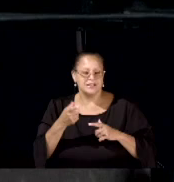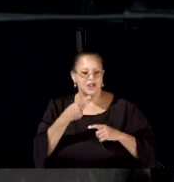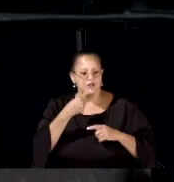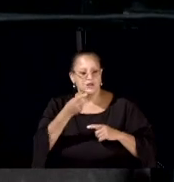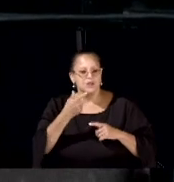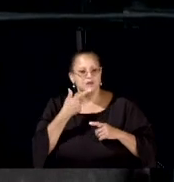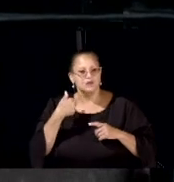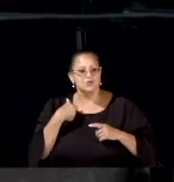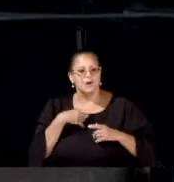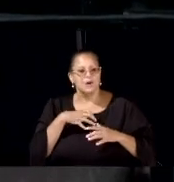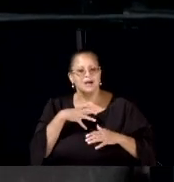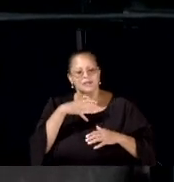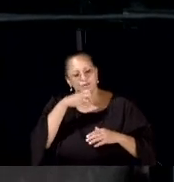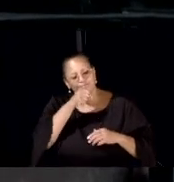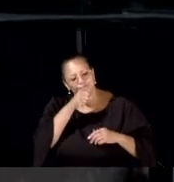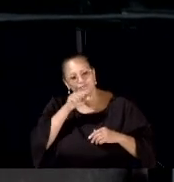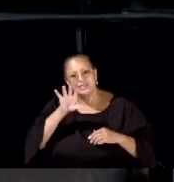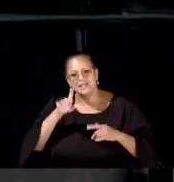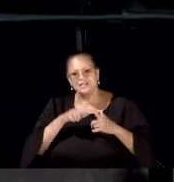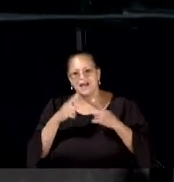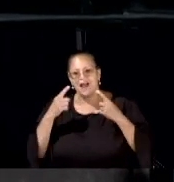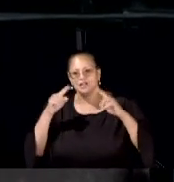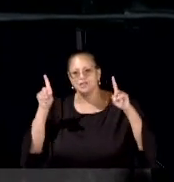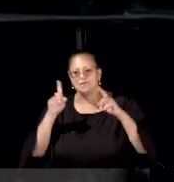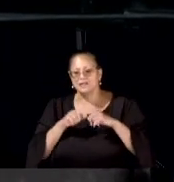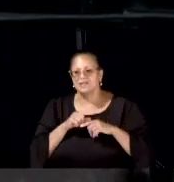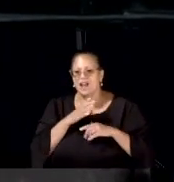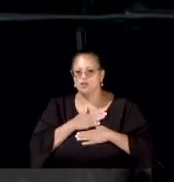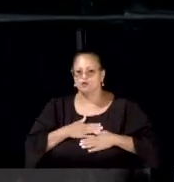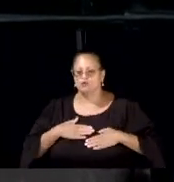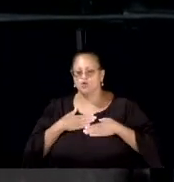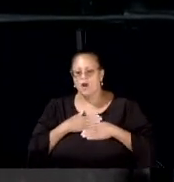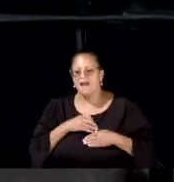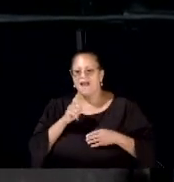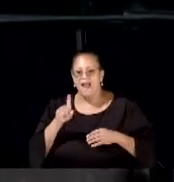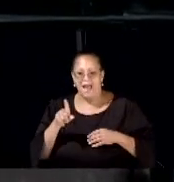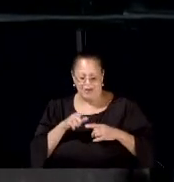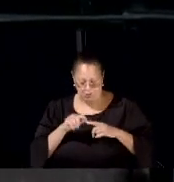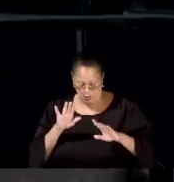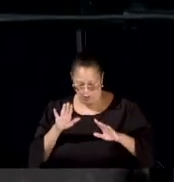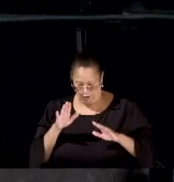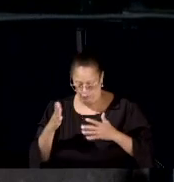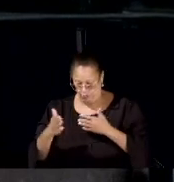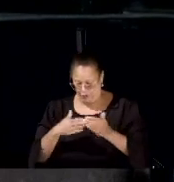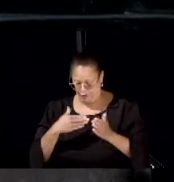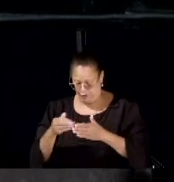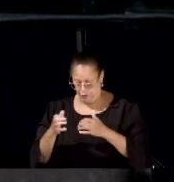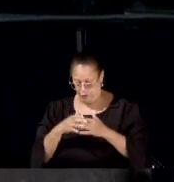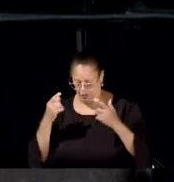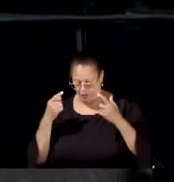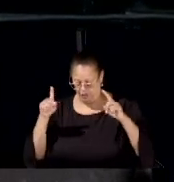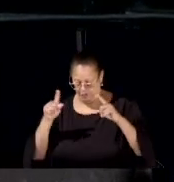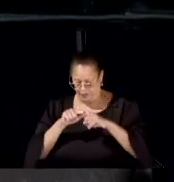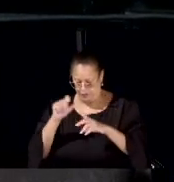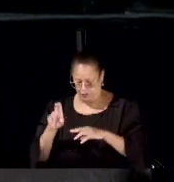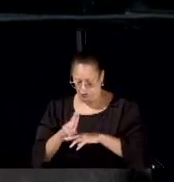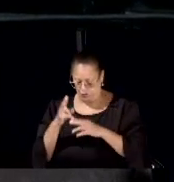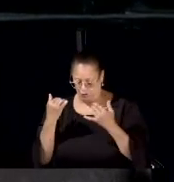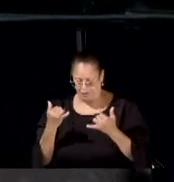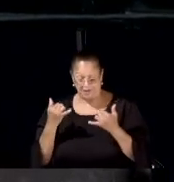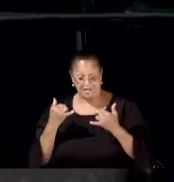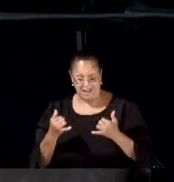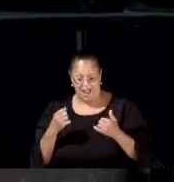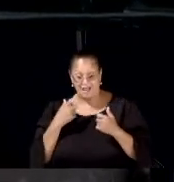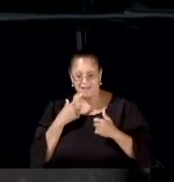enjoy our successes. I'm still amazed at how modest you all are, despite your incredible achievements. Let's use today to cherish